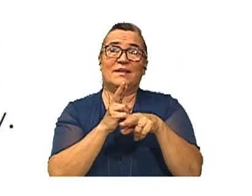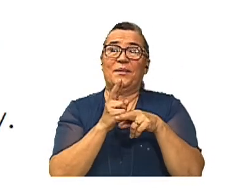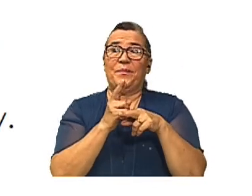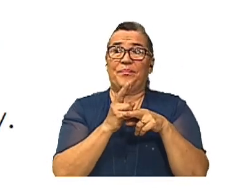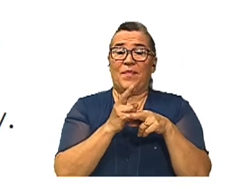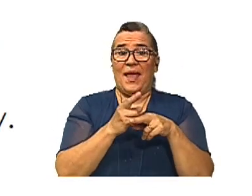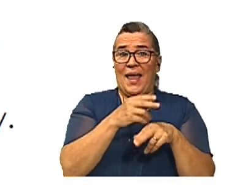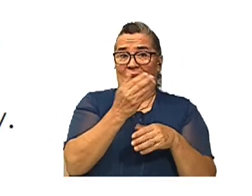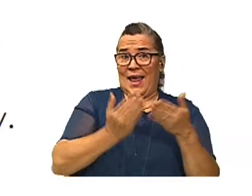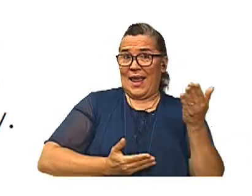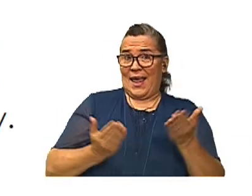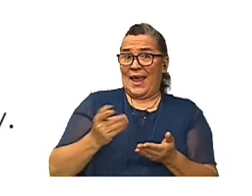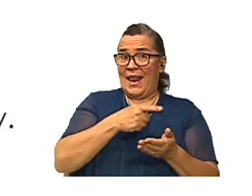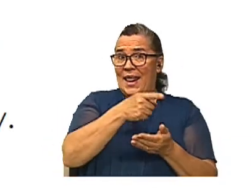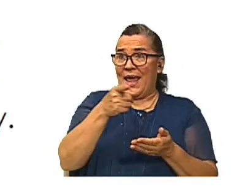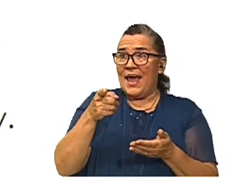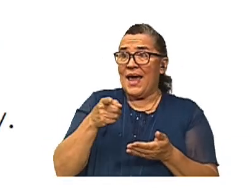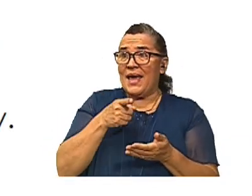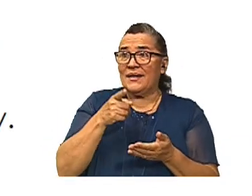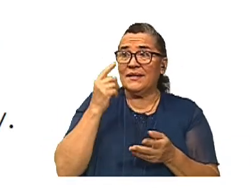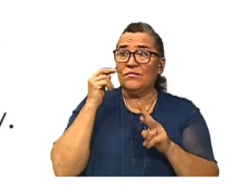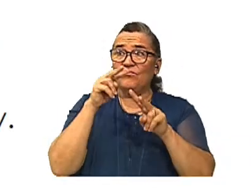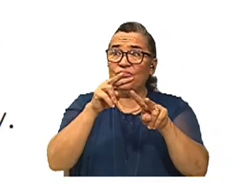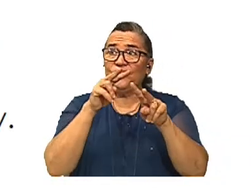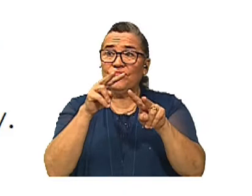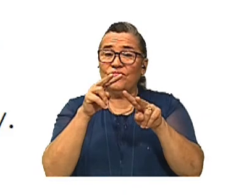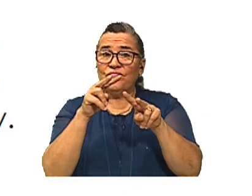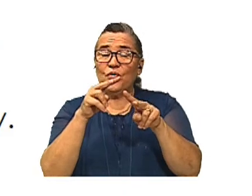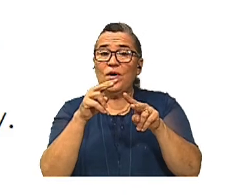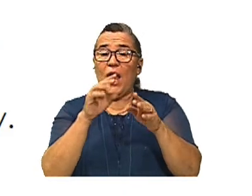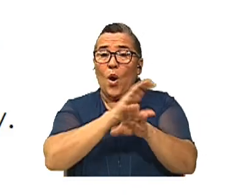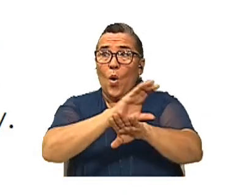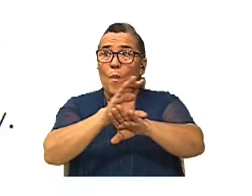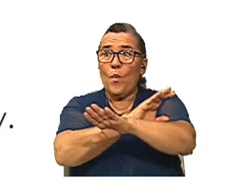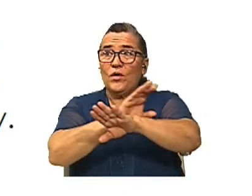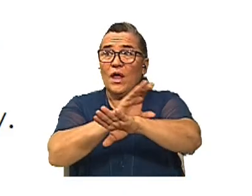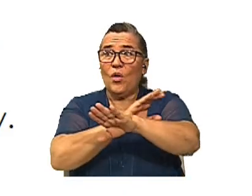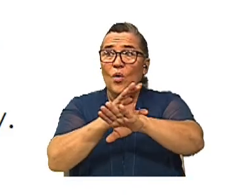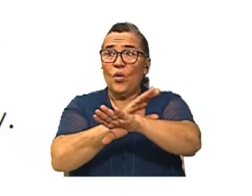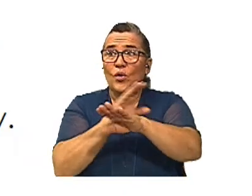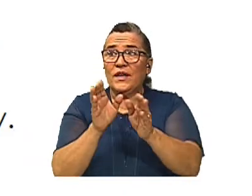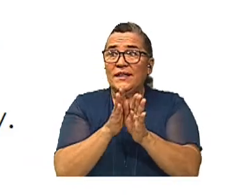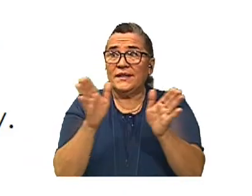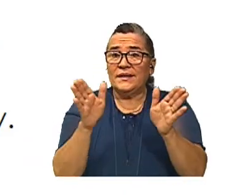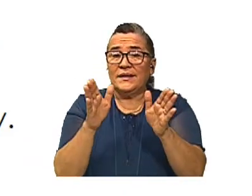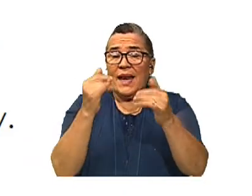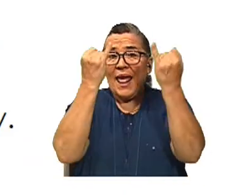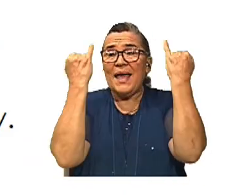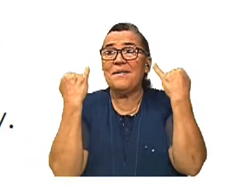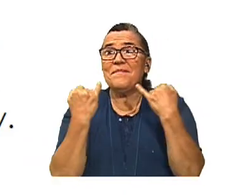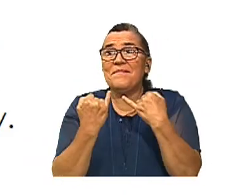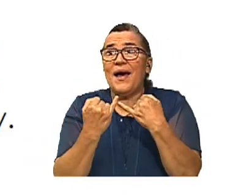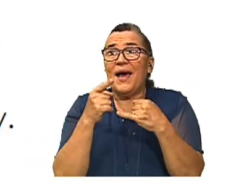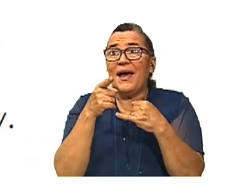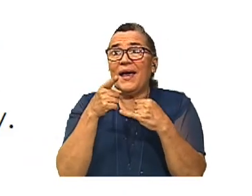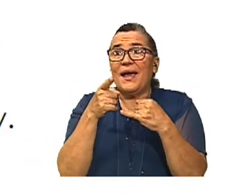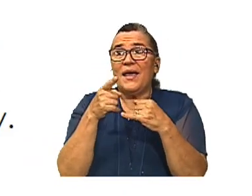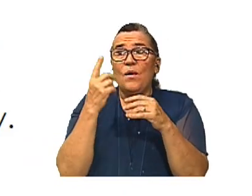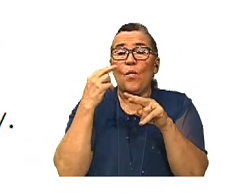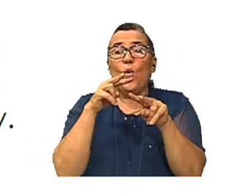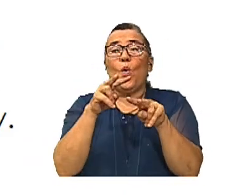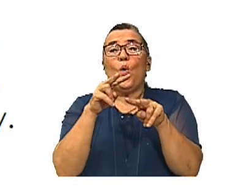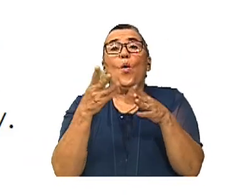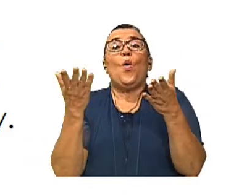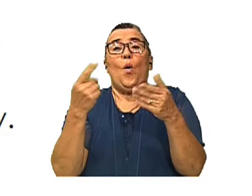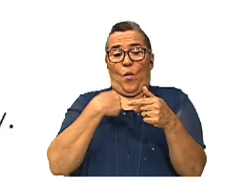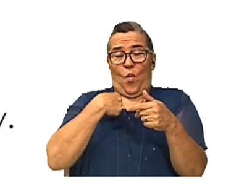Customers can then see a computer-generated image of what they will look like using certain cosmetics. So this